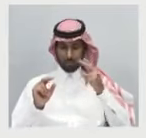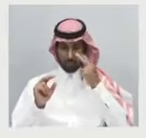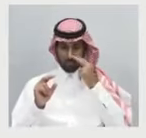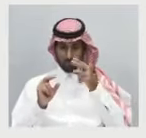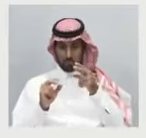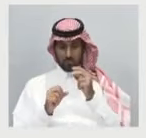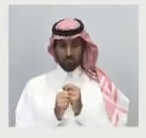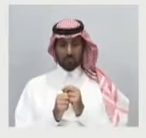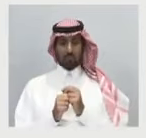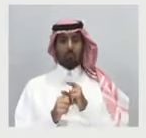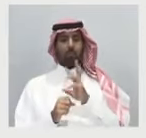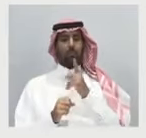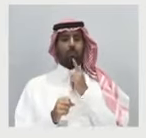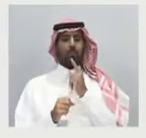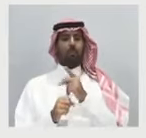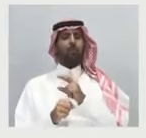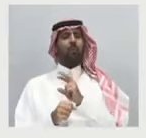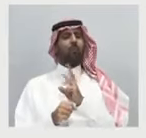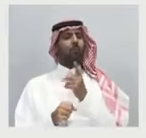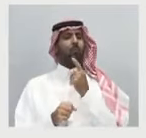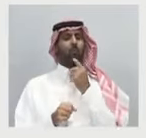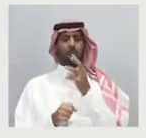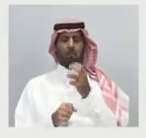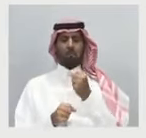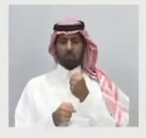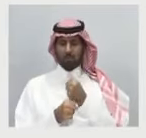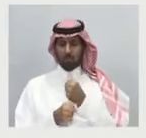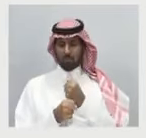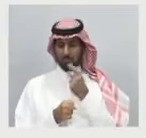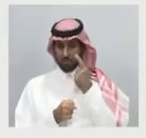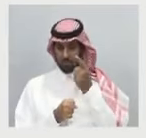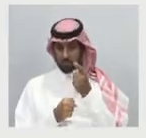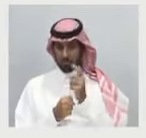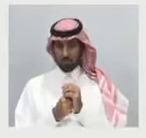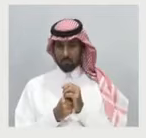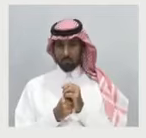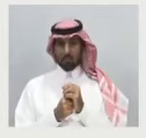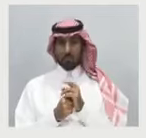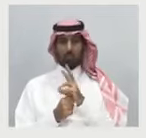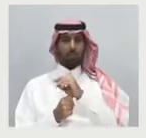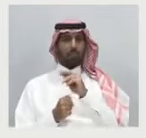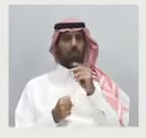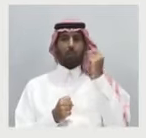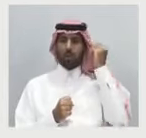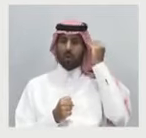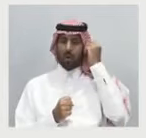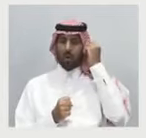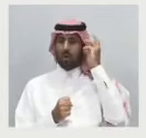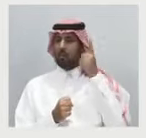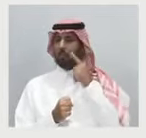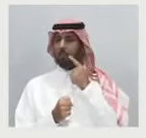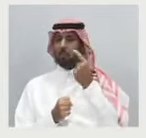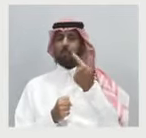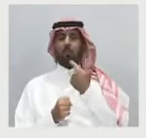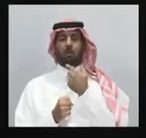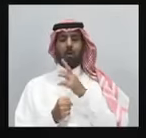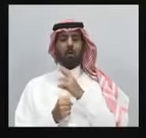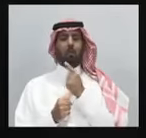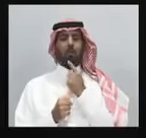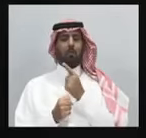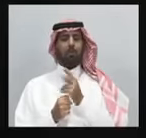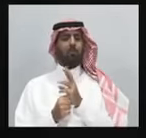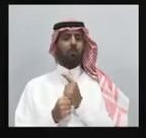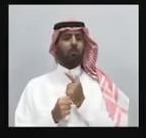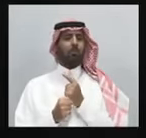here? Why I am writing for you? And I heard about this position. I am writing for you for this